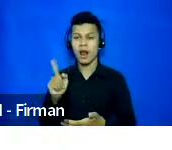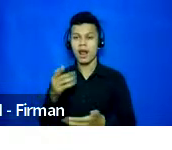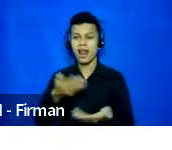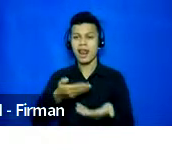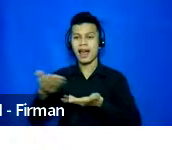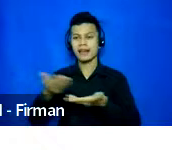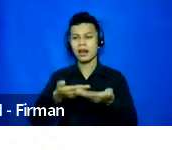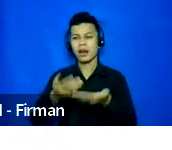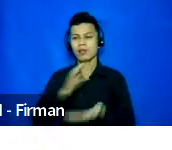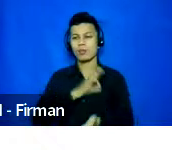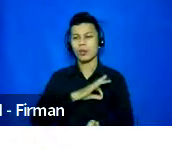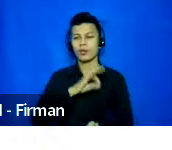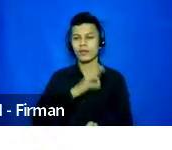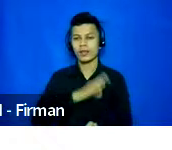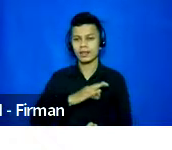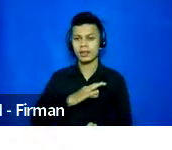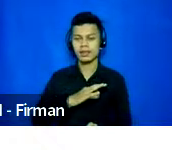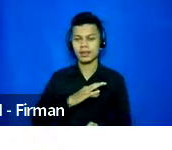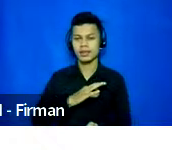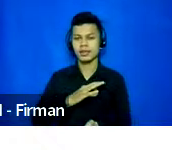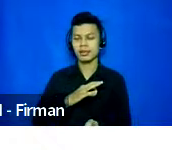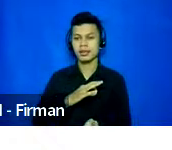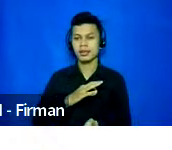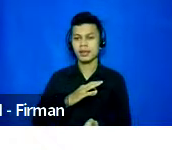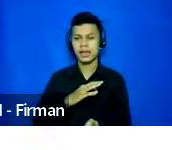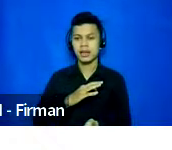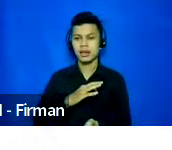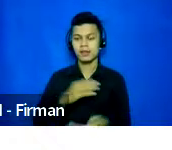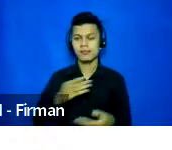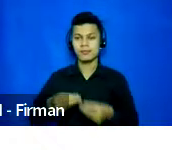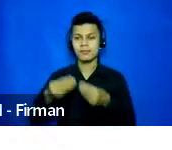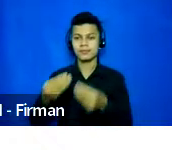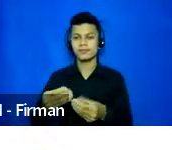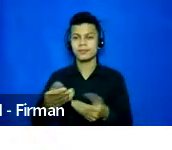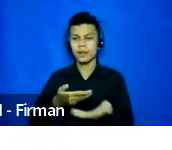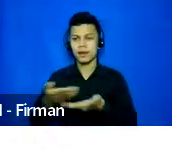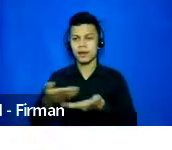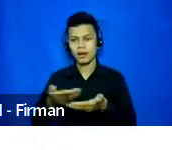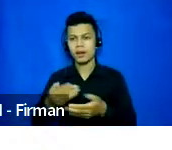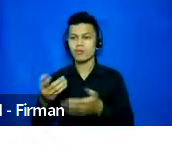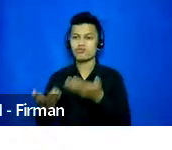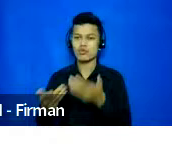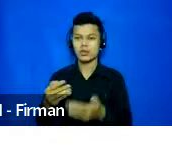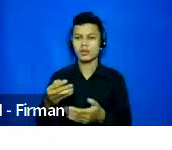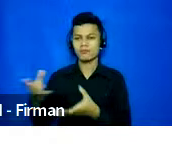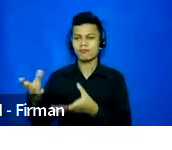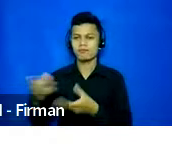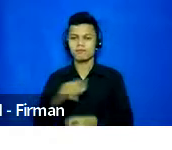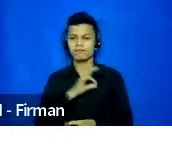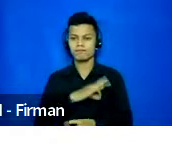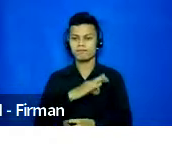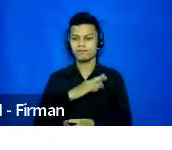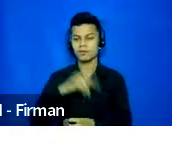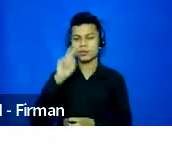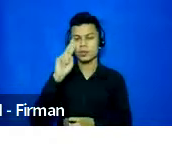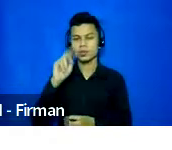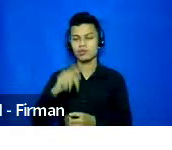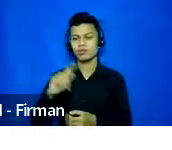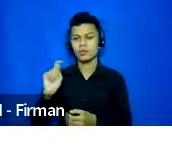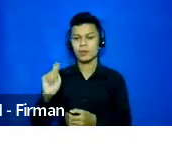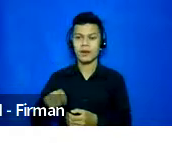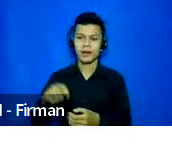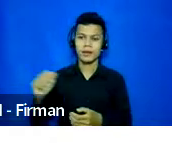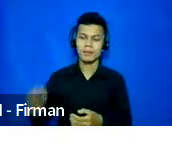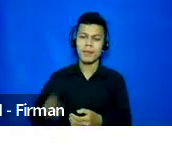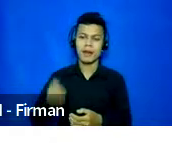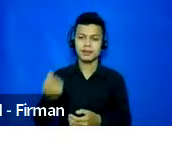knowledge. We all know that like some of the platforms have harmful business model which generate